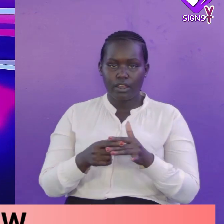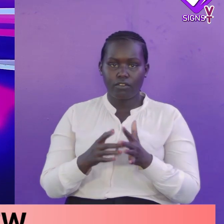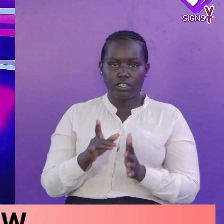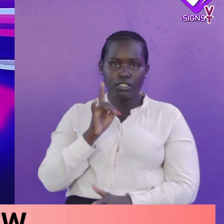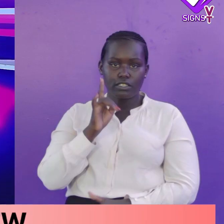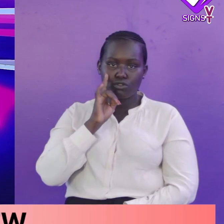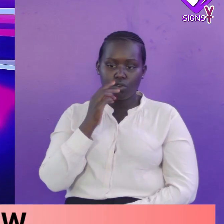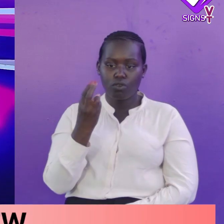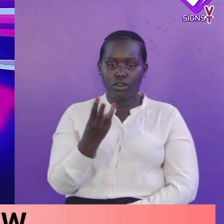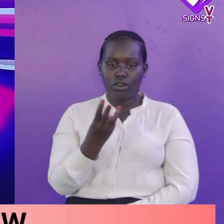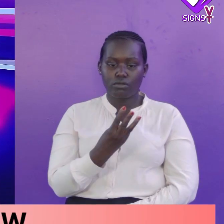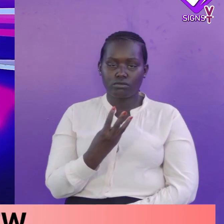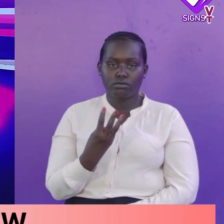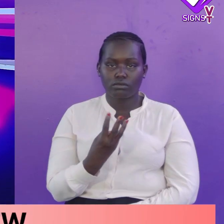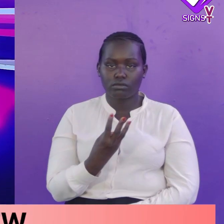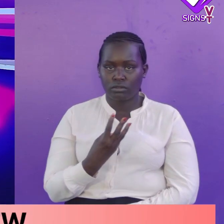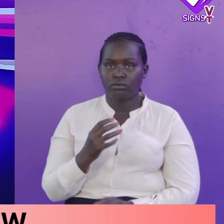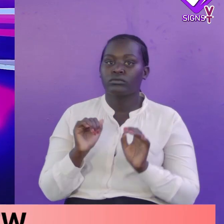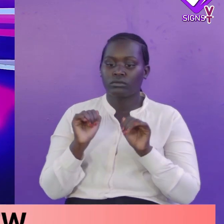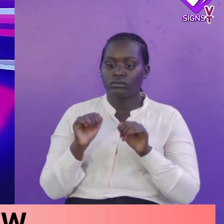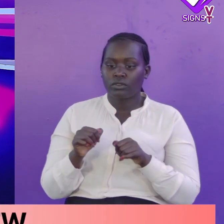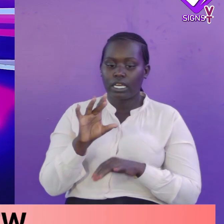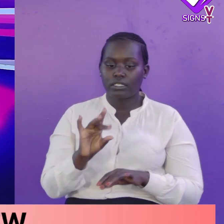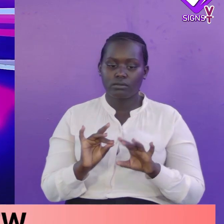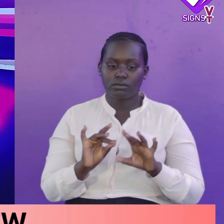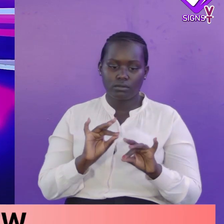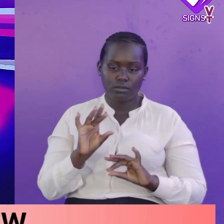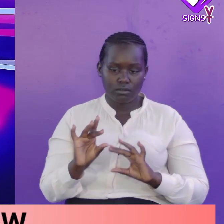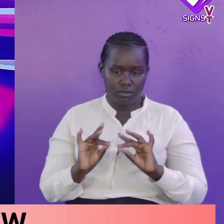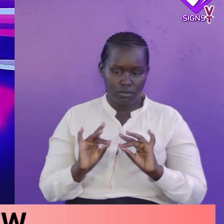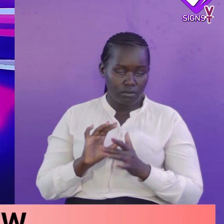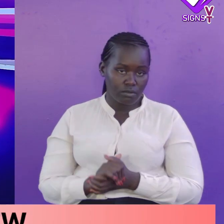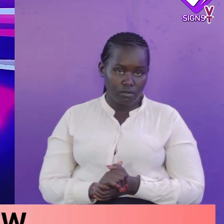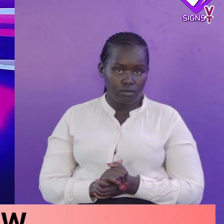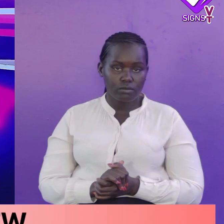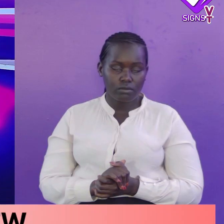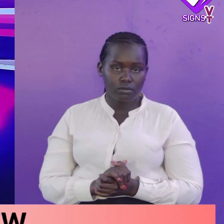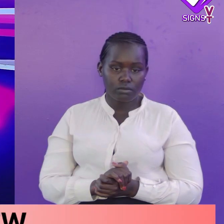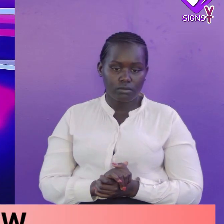and Wednesday. You can just select the